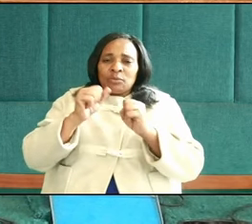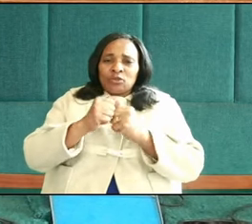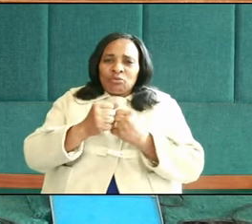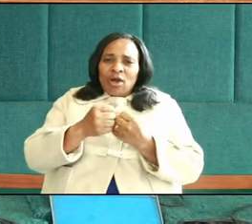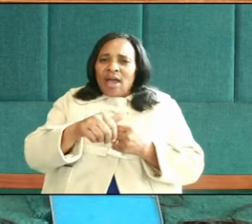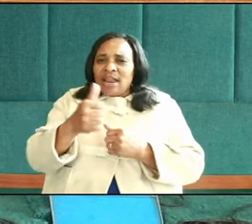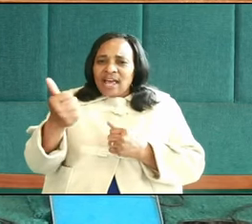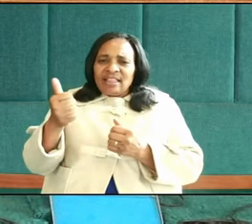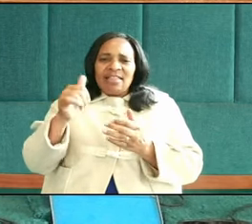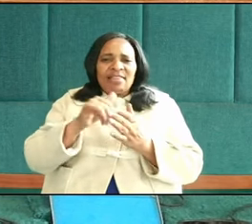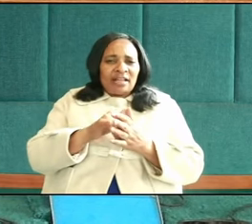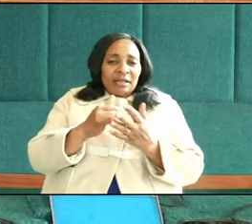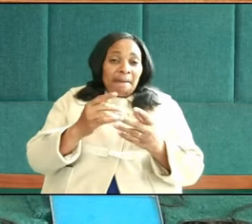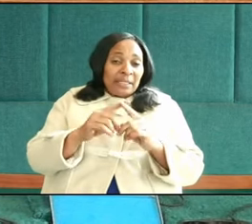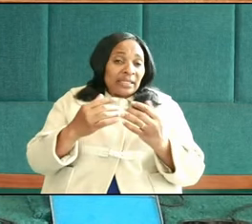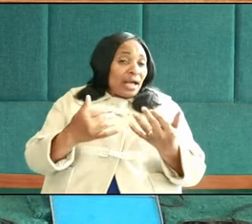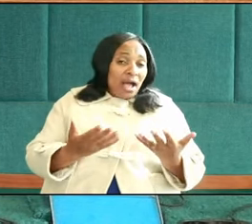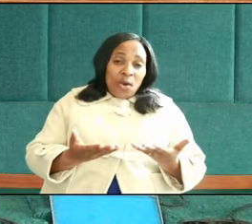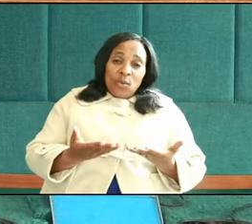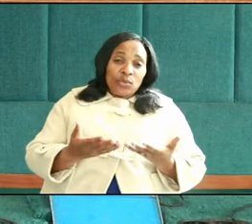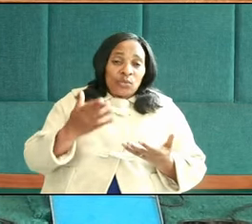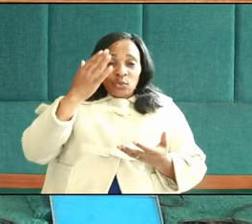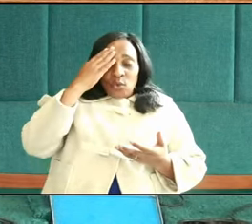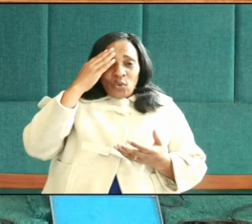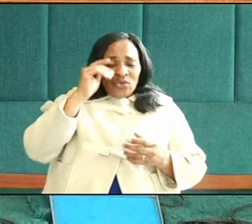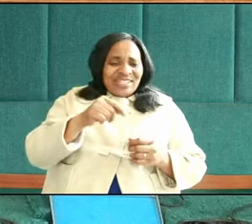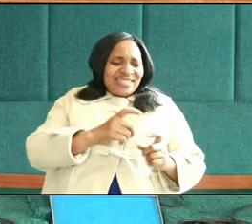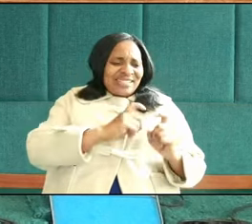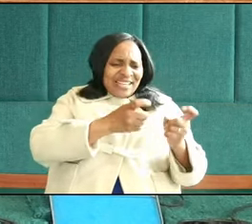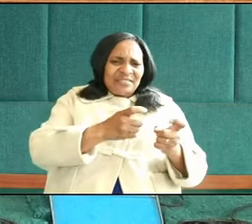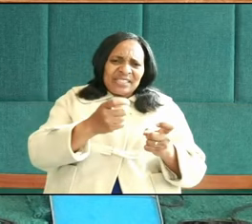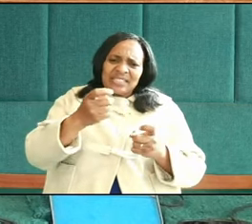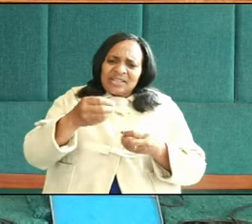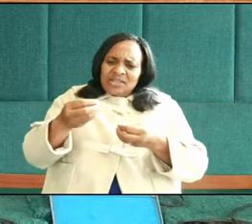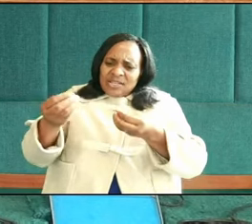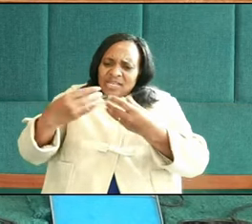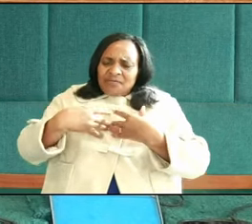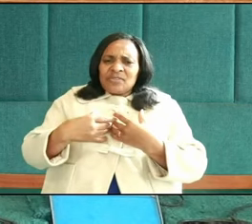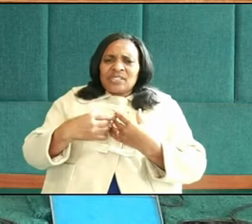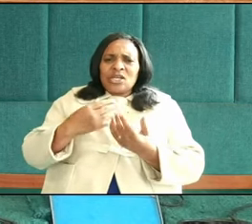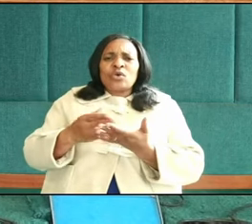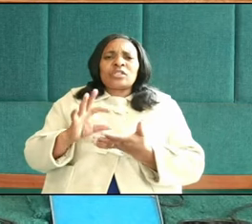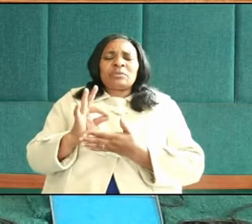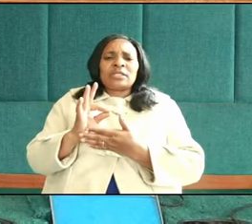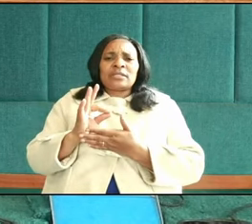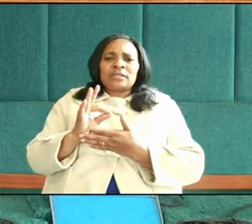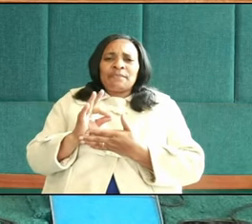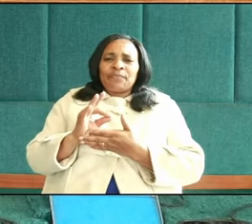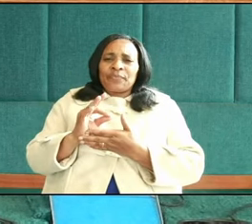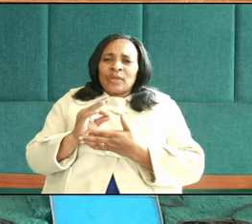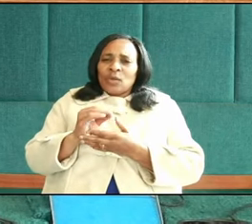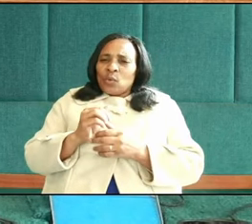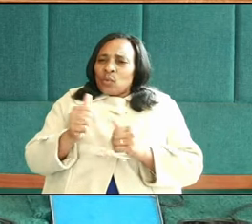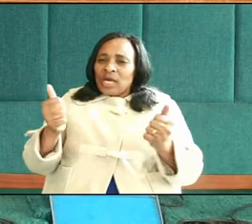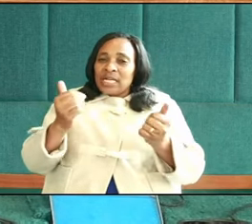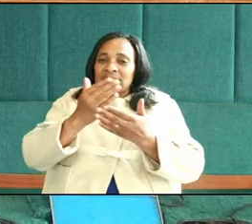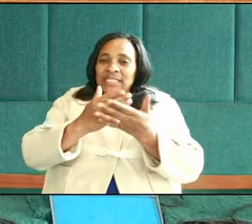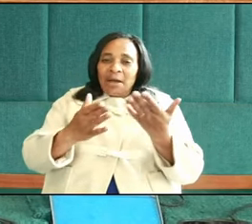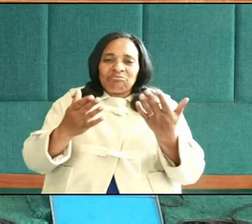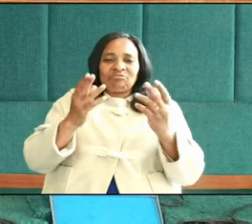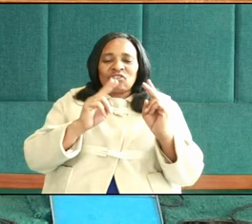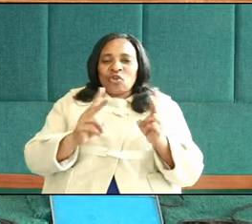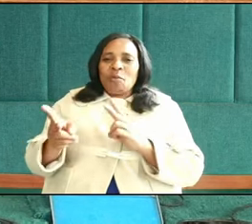another in that. But how do we know what gift does the Holy Spirit give us? Well, some are